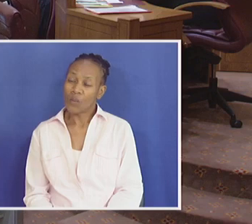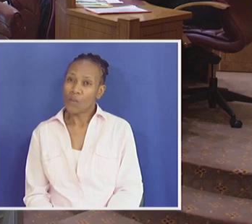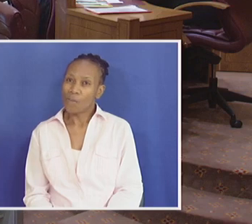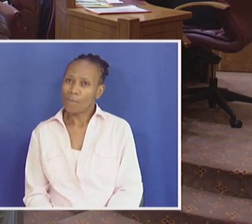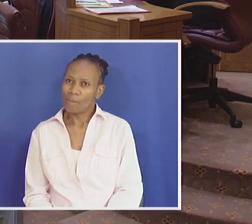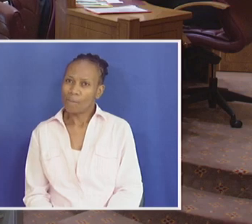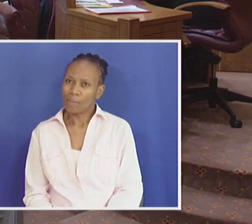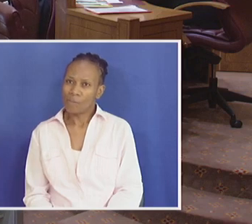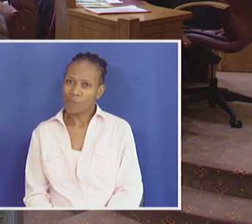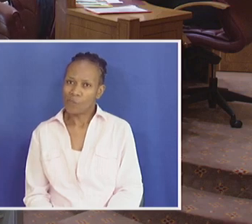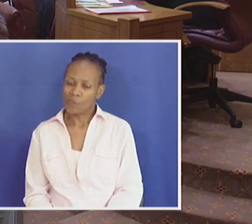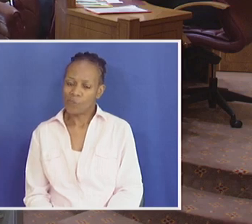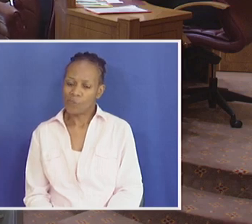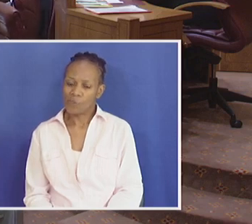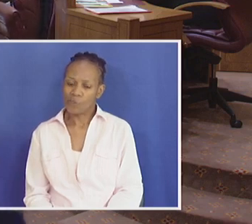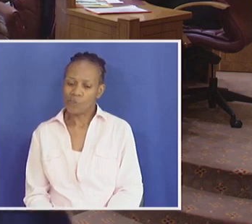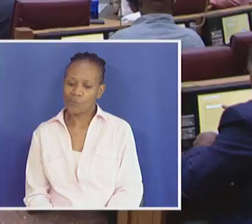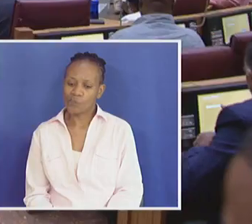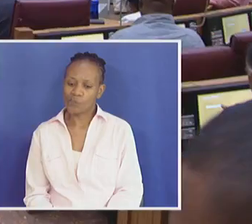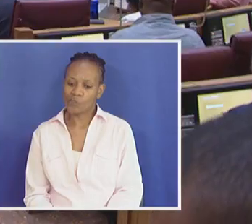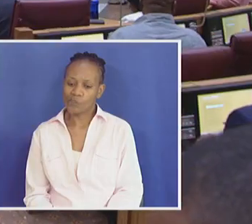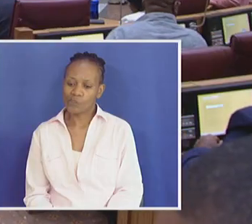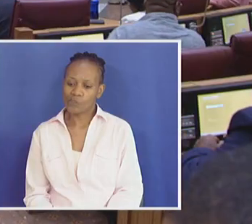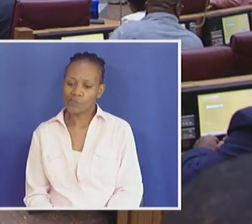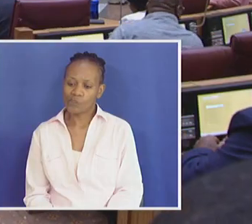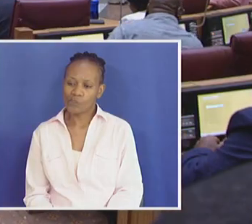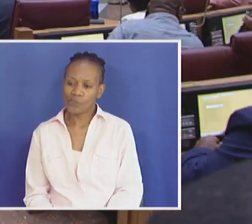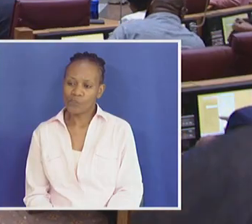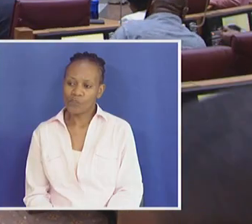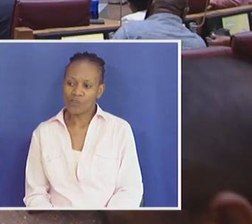The Secretary will read the first order of the day.